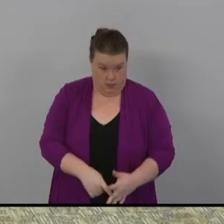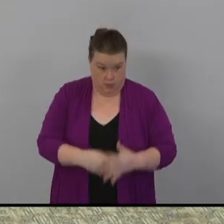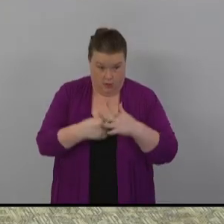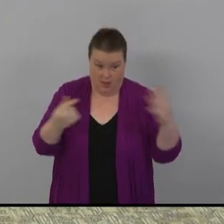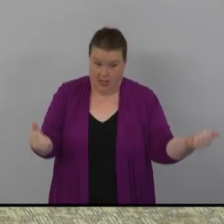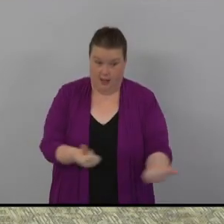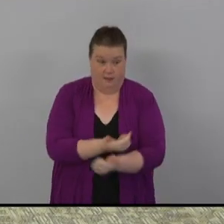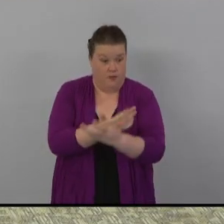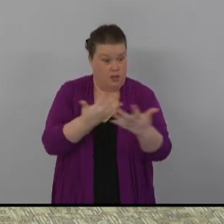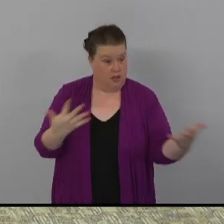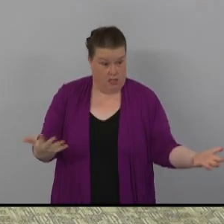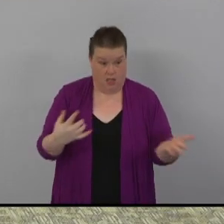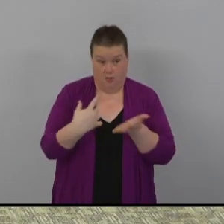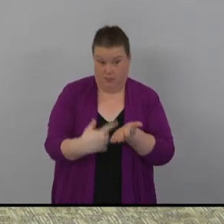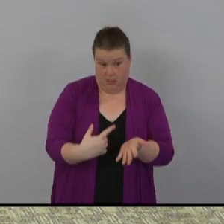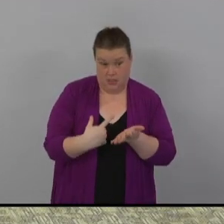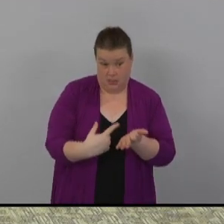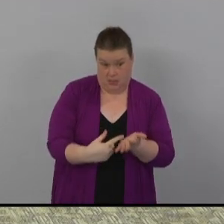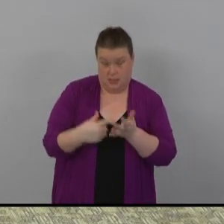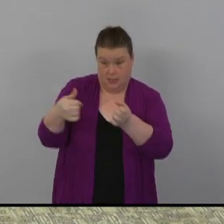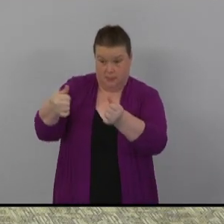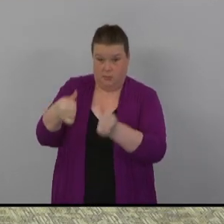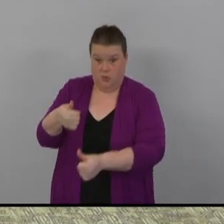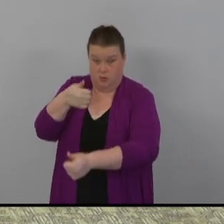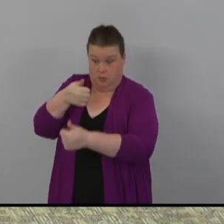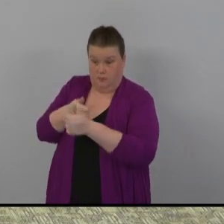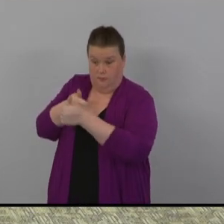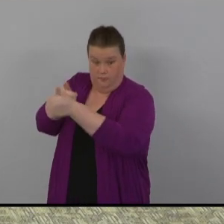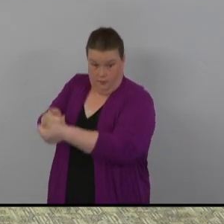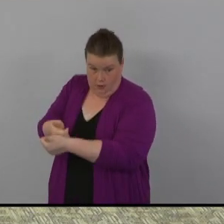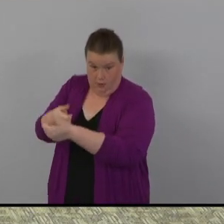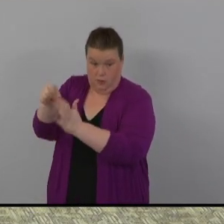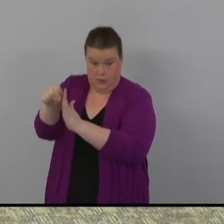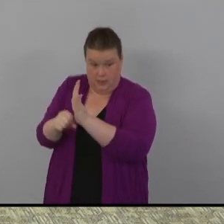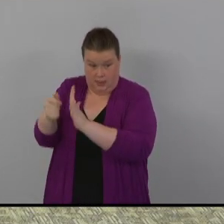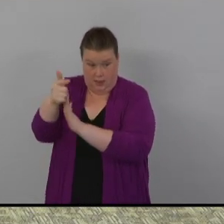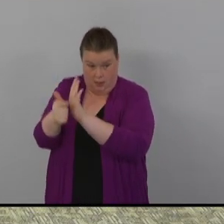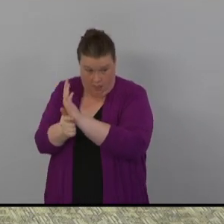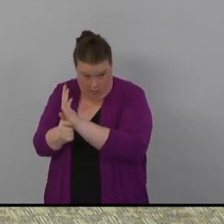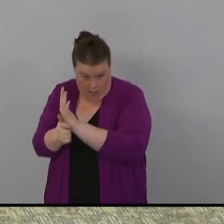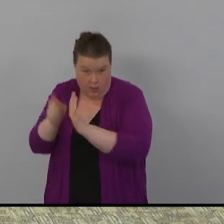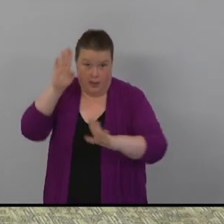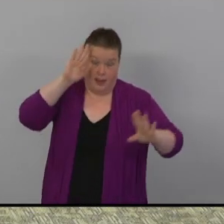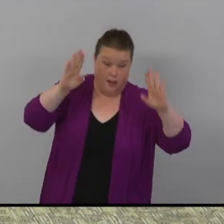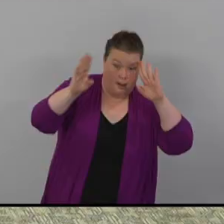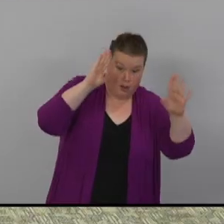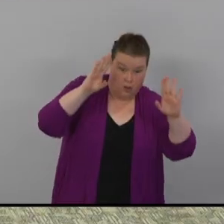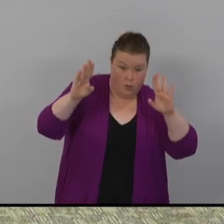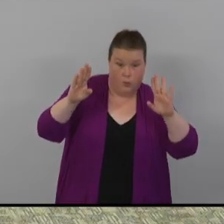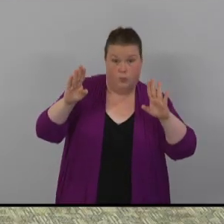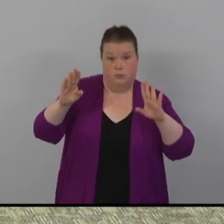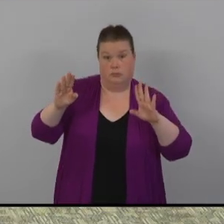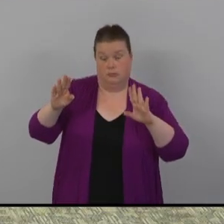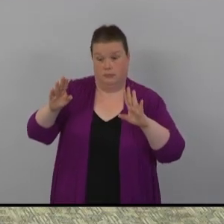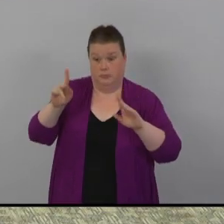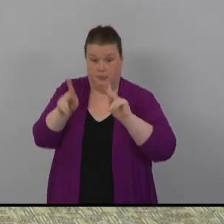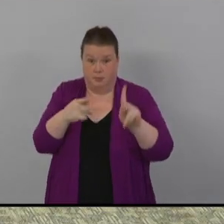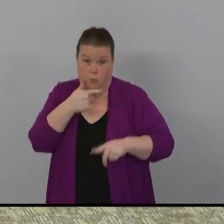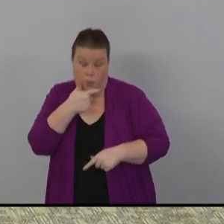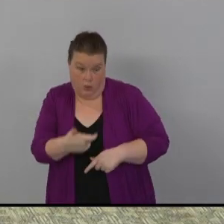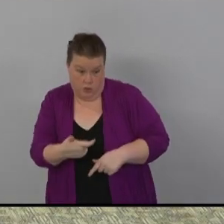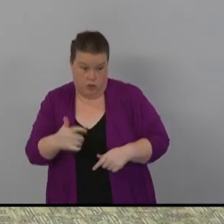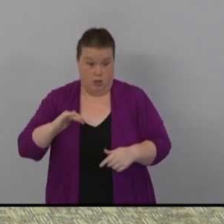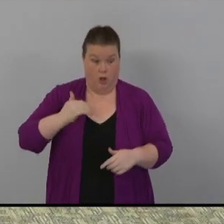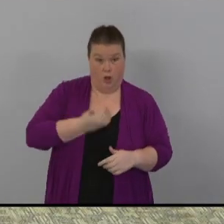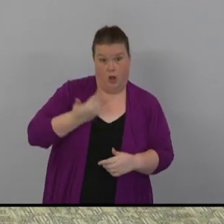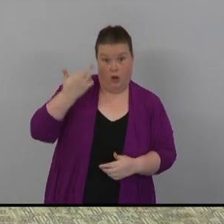posted as required by state law. I extend a warm welcome to those present and to our television viewers. The board's purpose is to set goals, listen